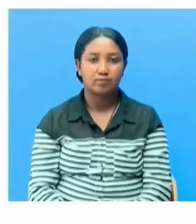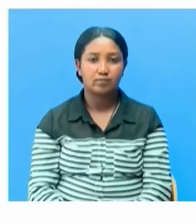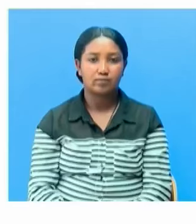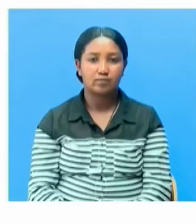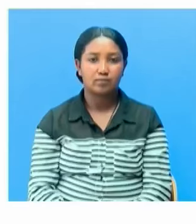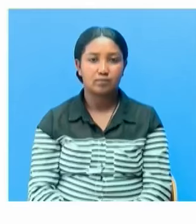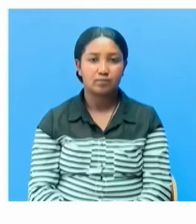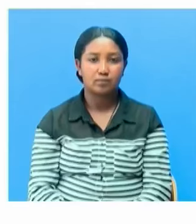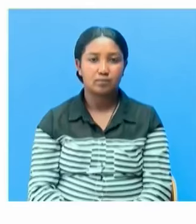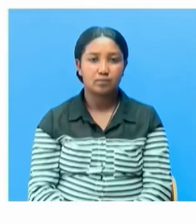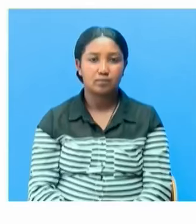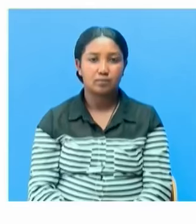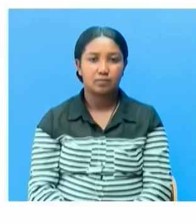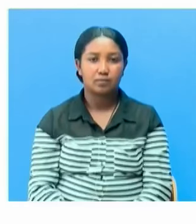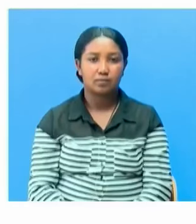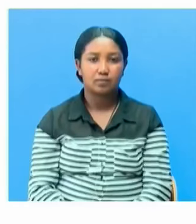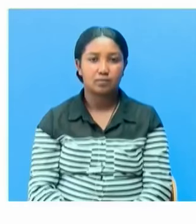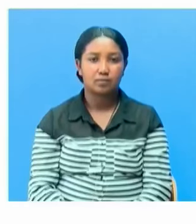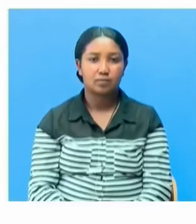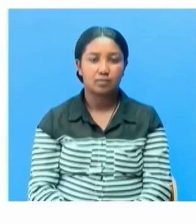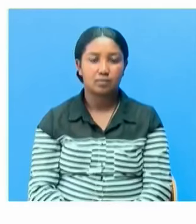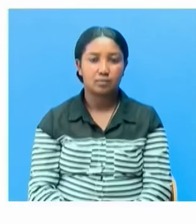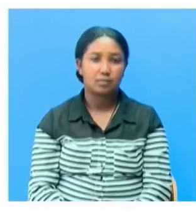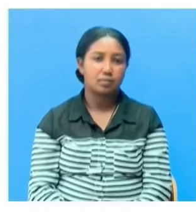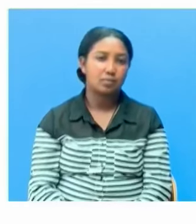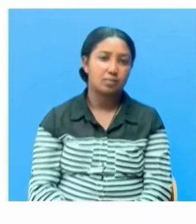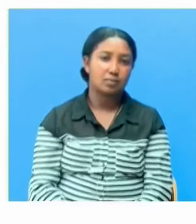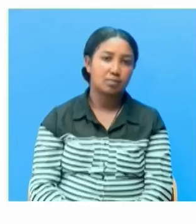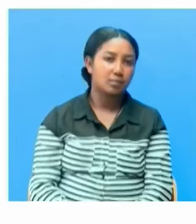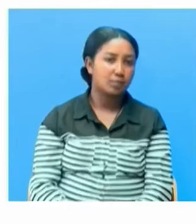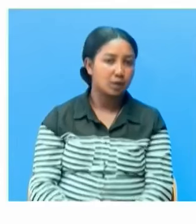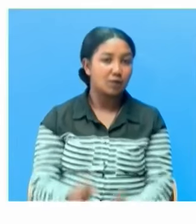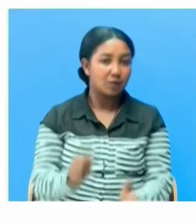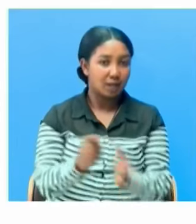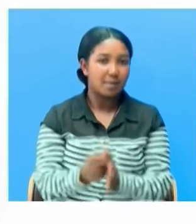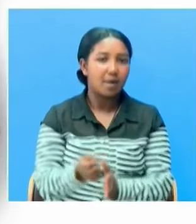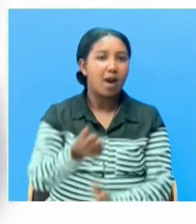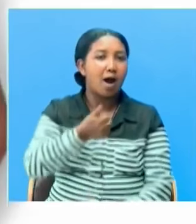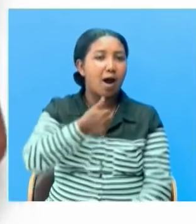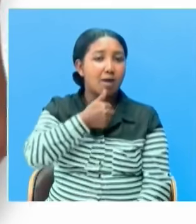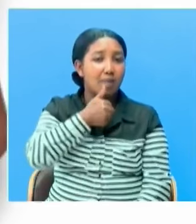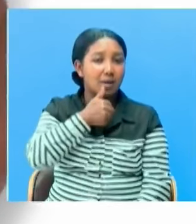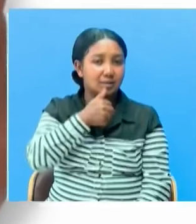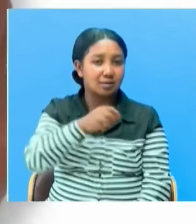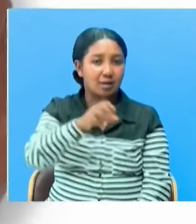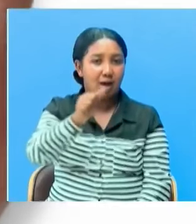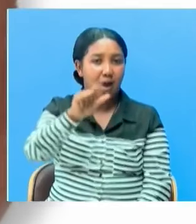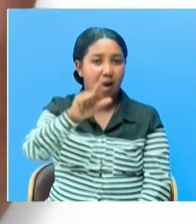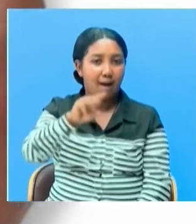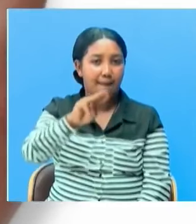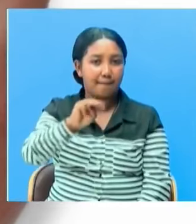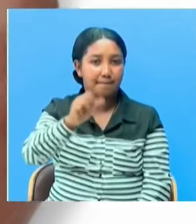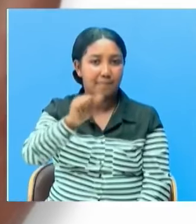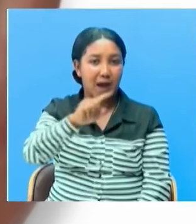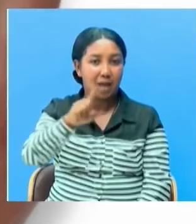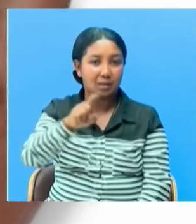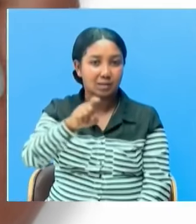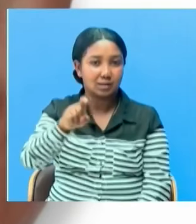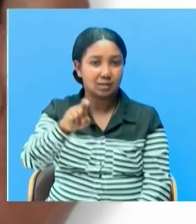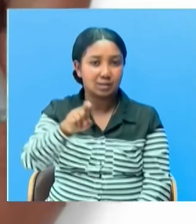is beautiful. Helen is